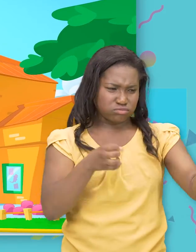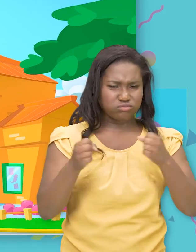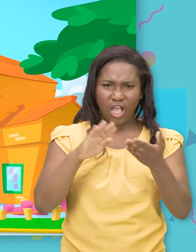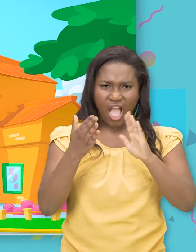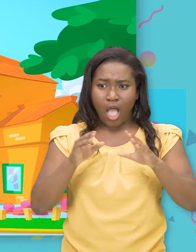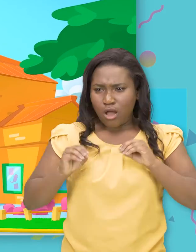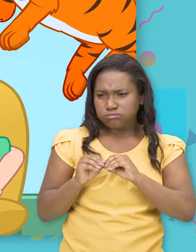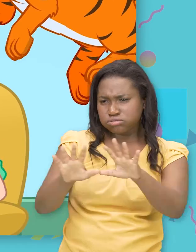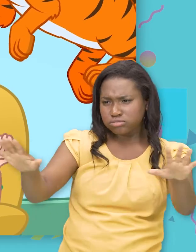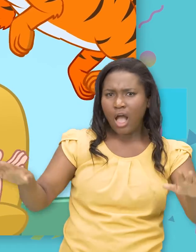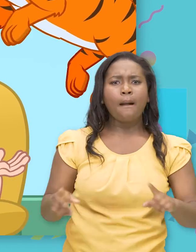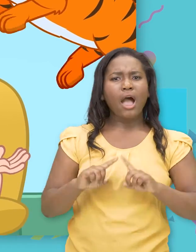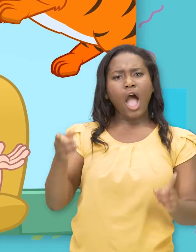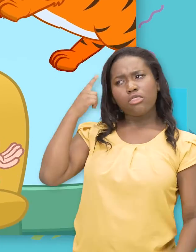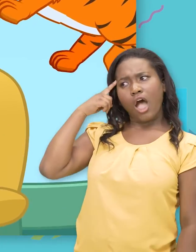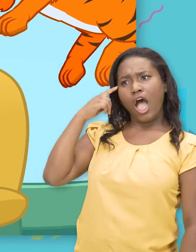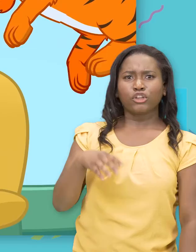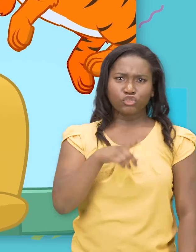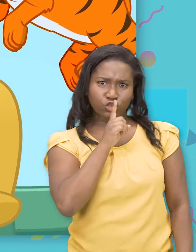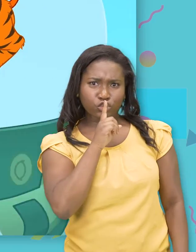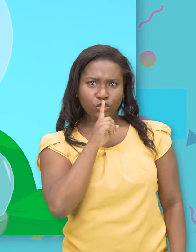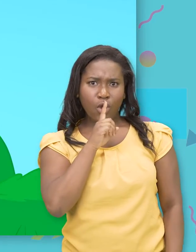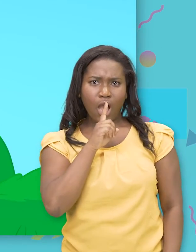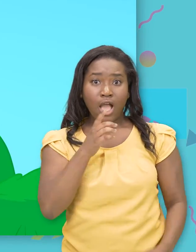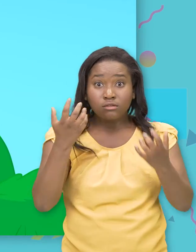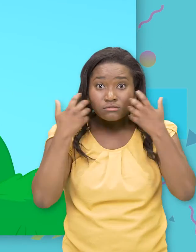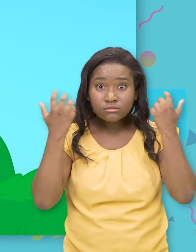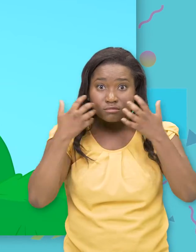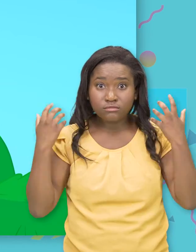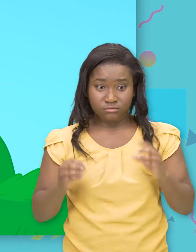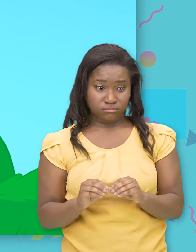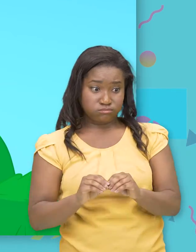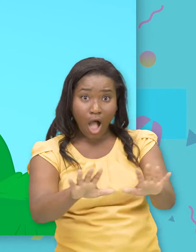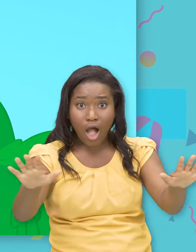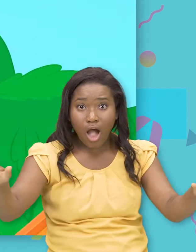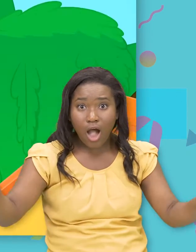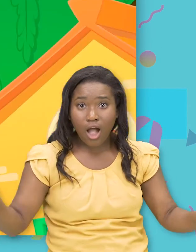But Stein, I thought we were... Shh! Release the tiger!